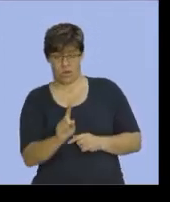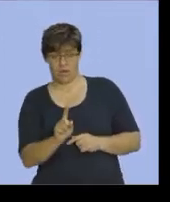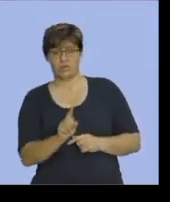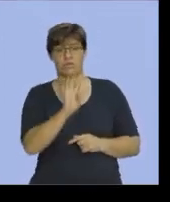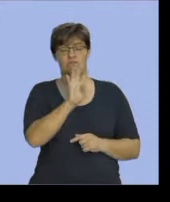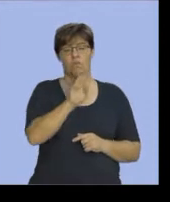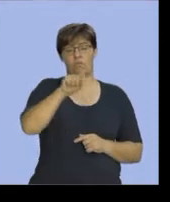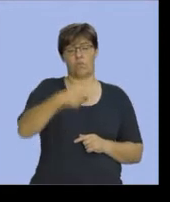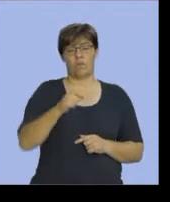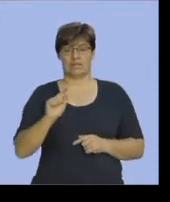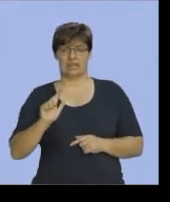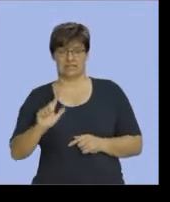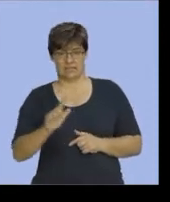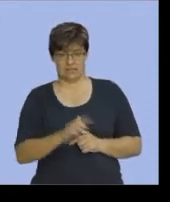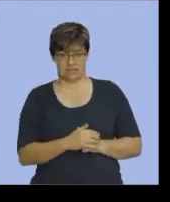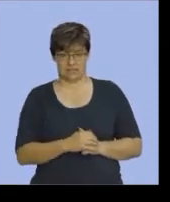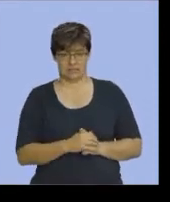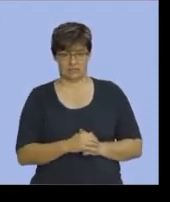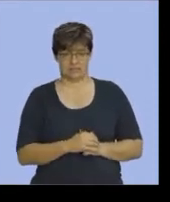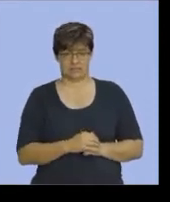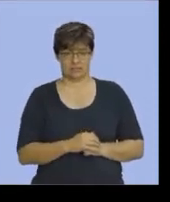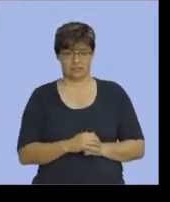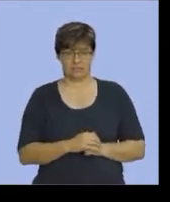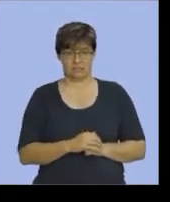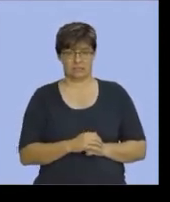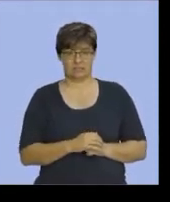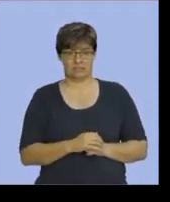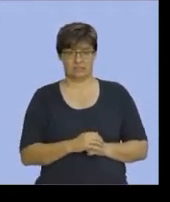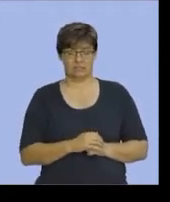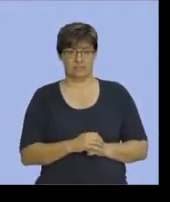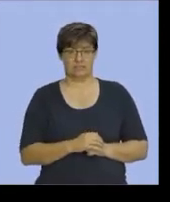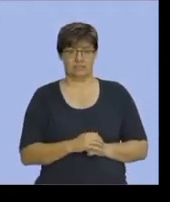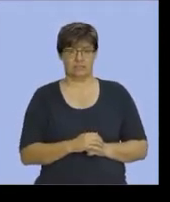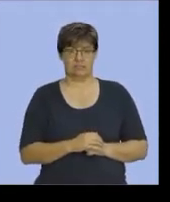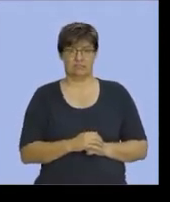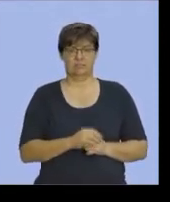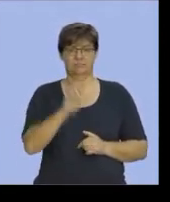so this will be 4.7